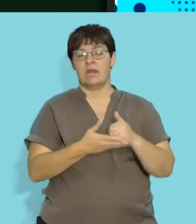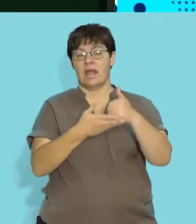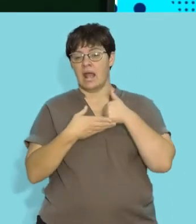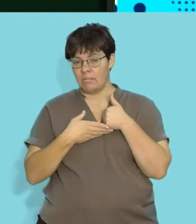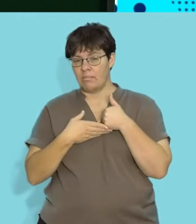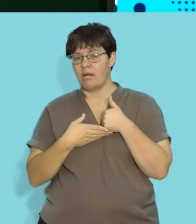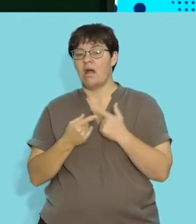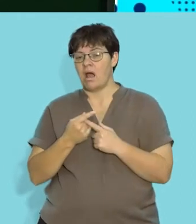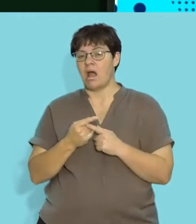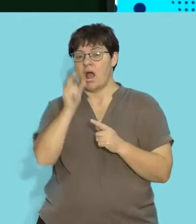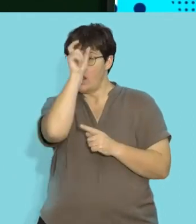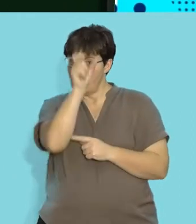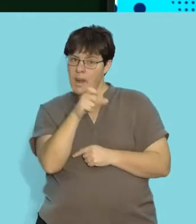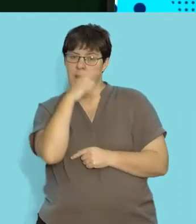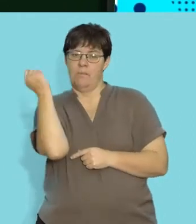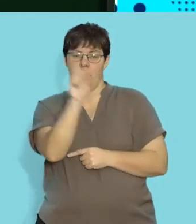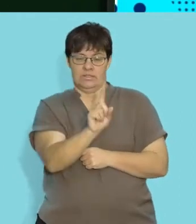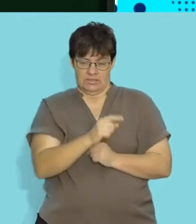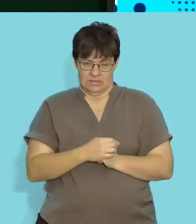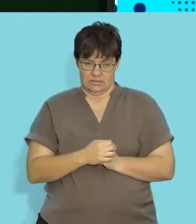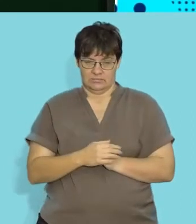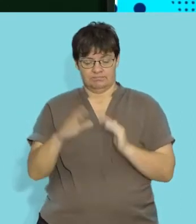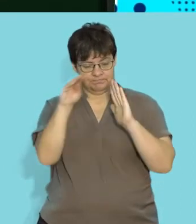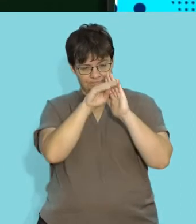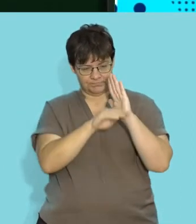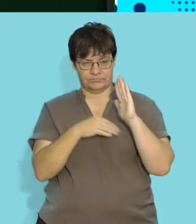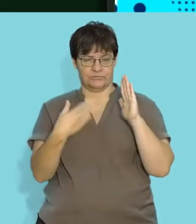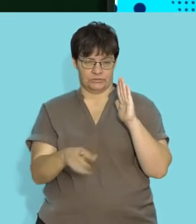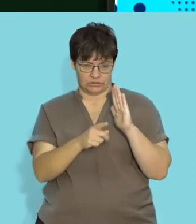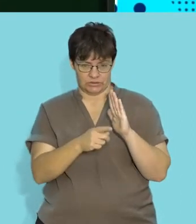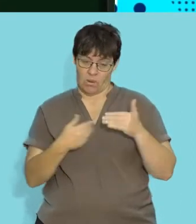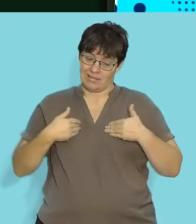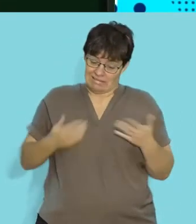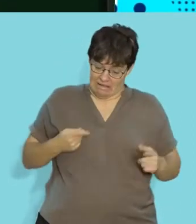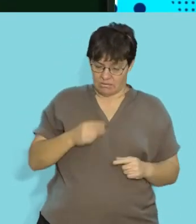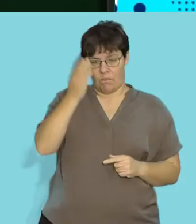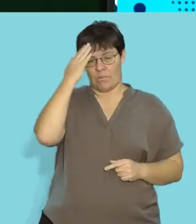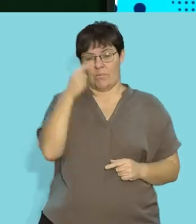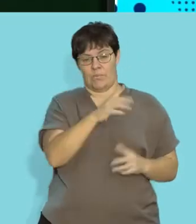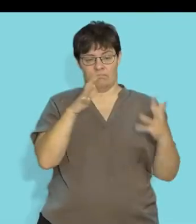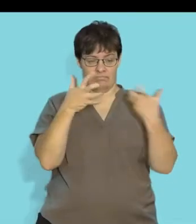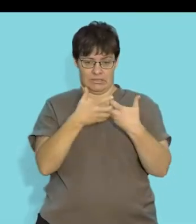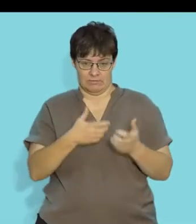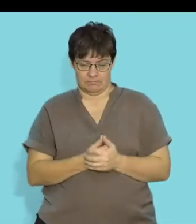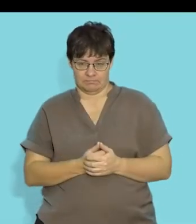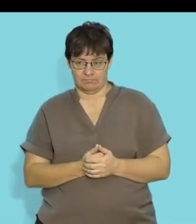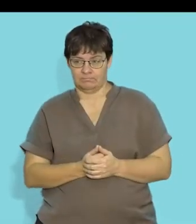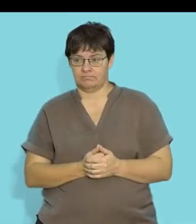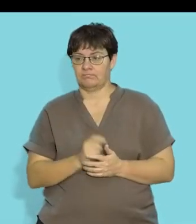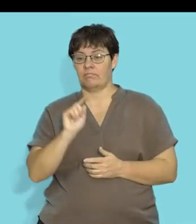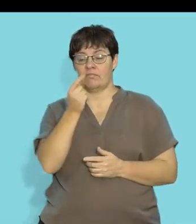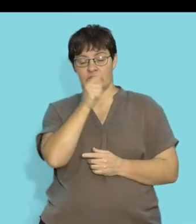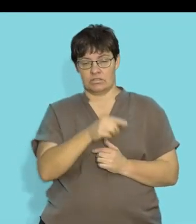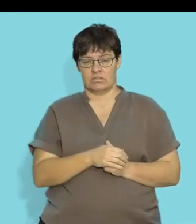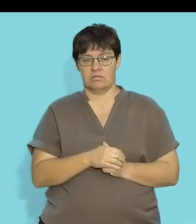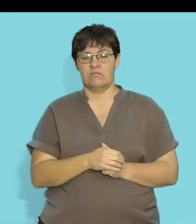segment will actually help us to recollect some of those terms that you would have made a list of as you started this section. So the